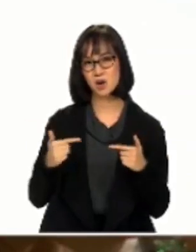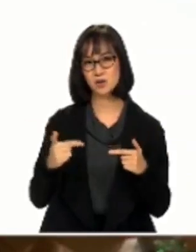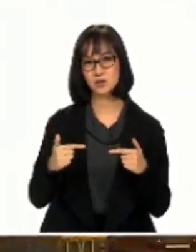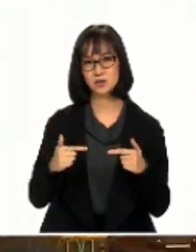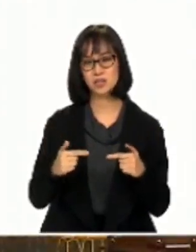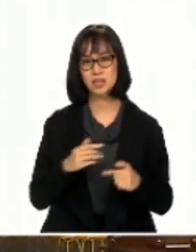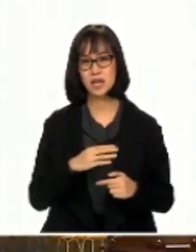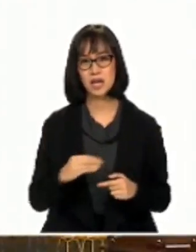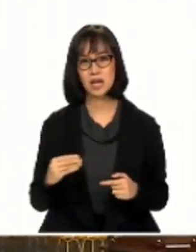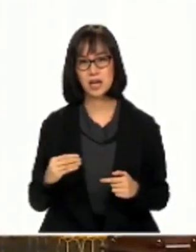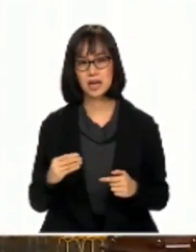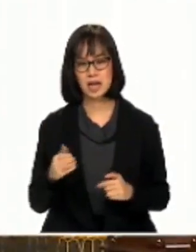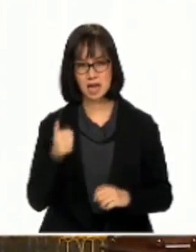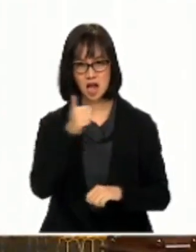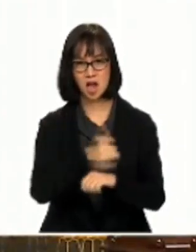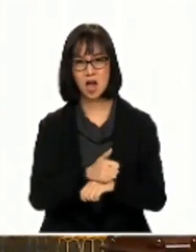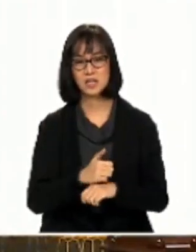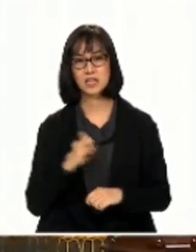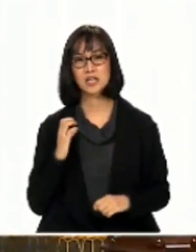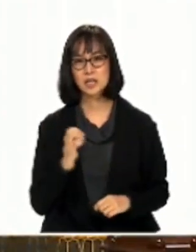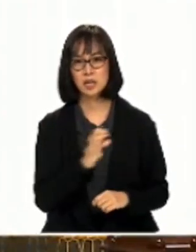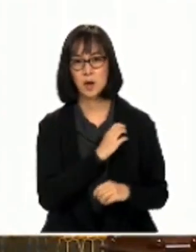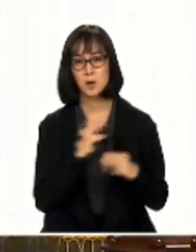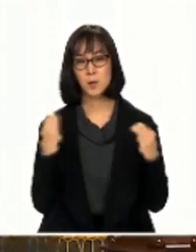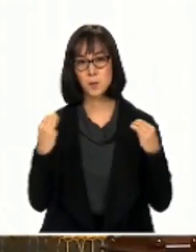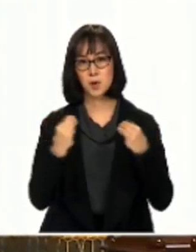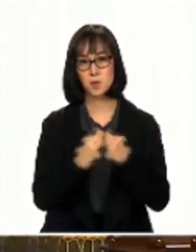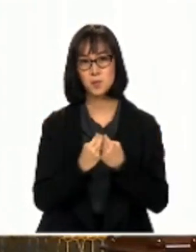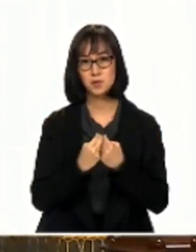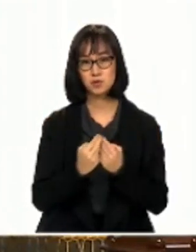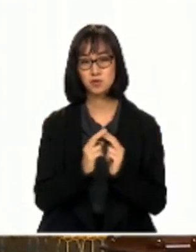cabinet member to each region to harmonize